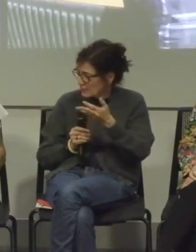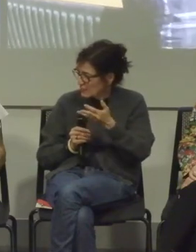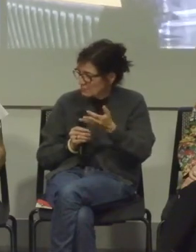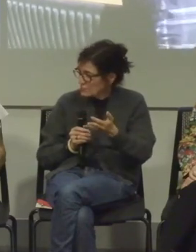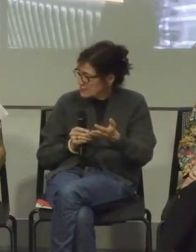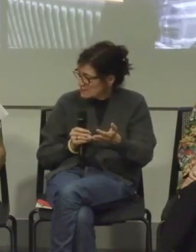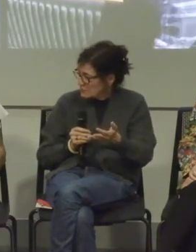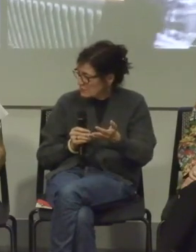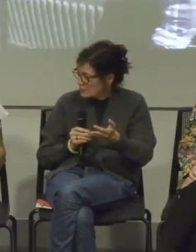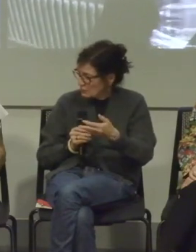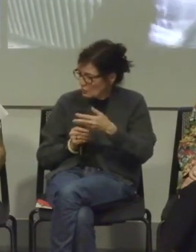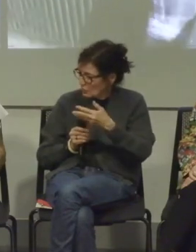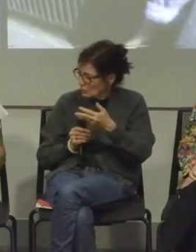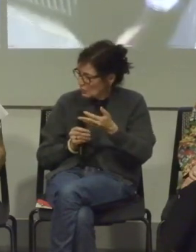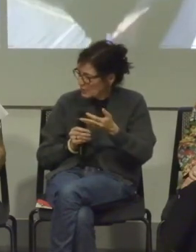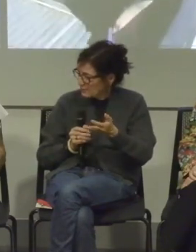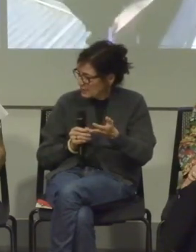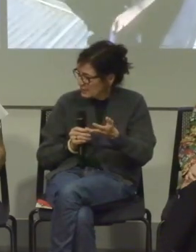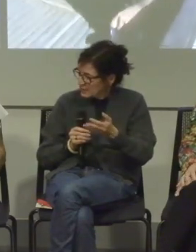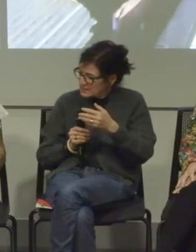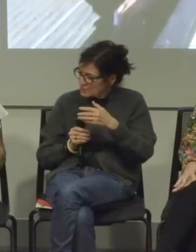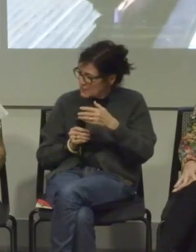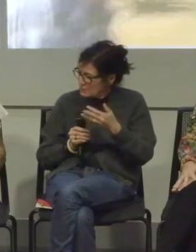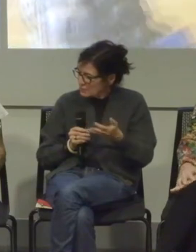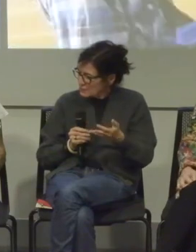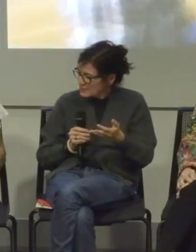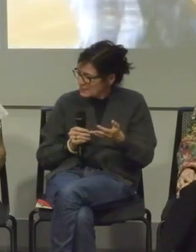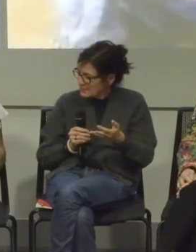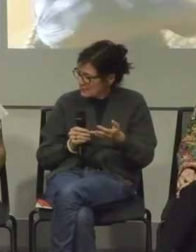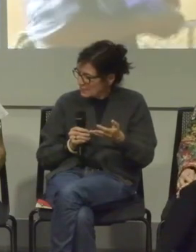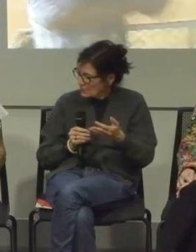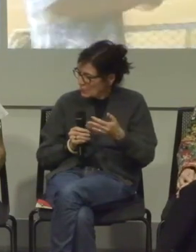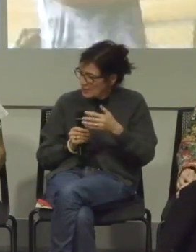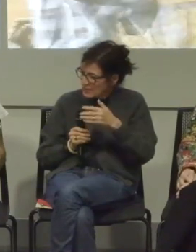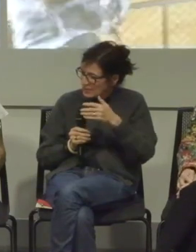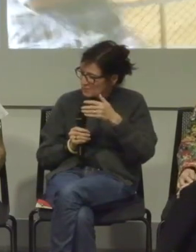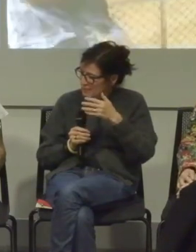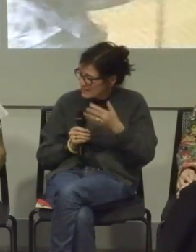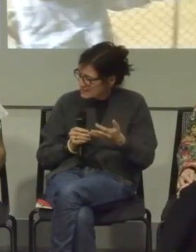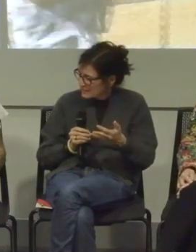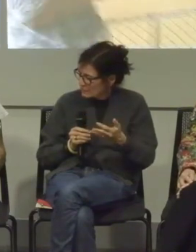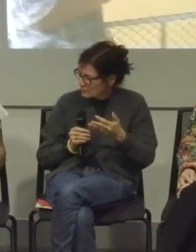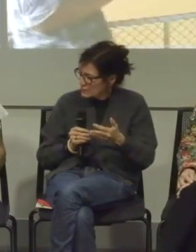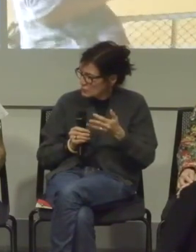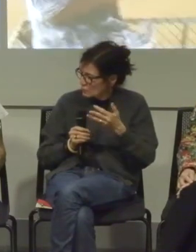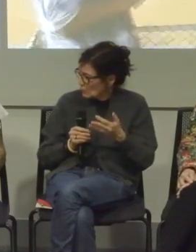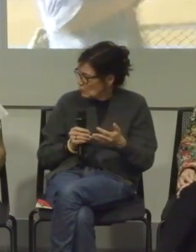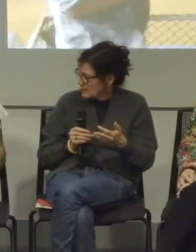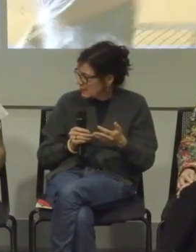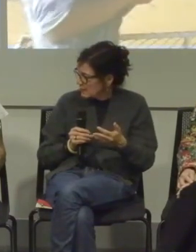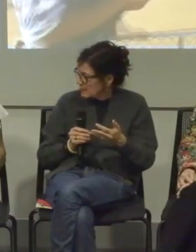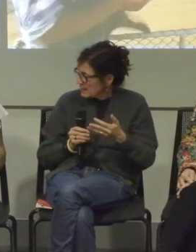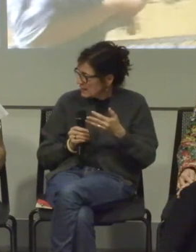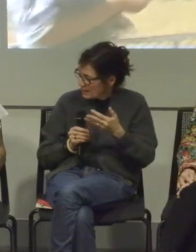their music studio or whatever, so people could see what an amazing, rich,